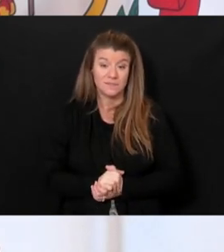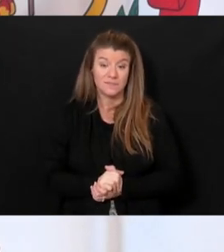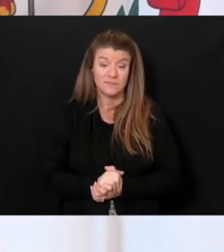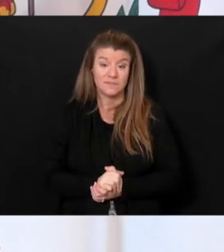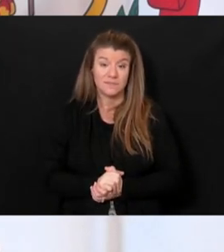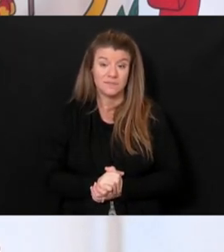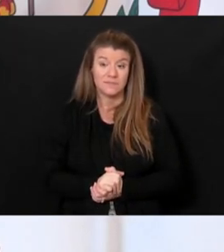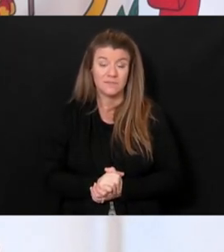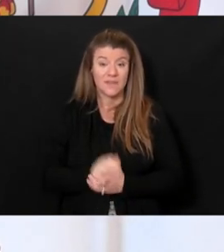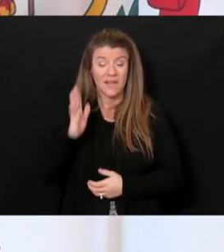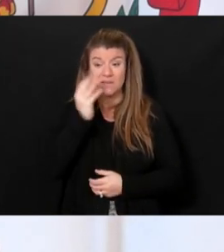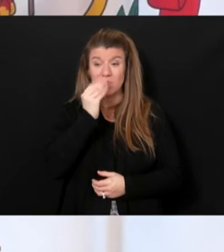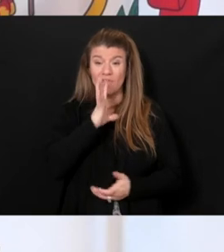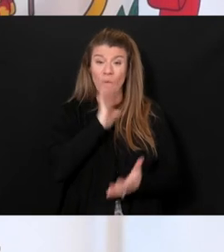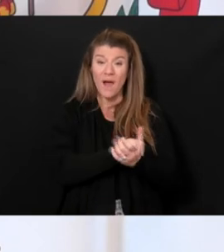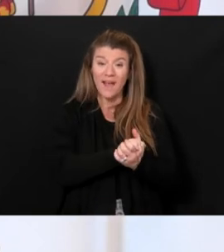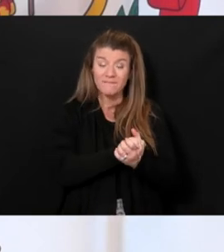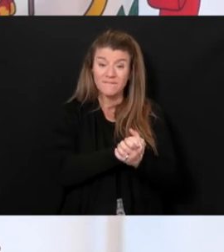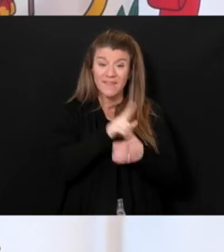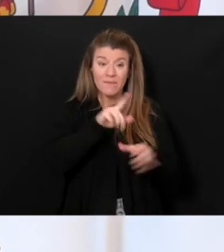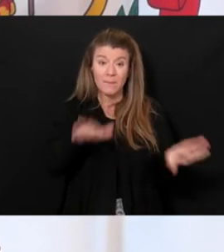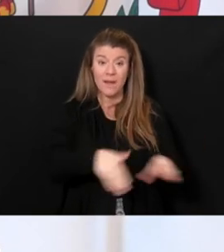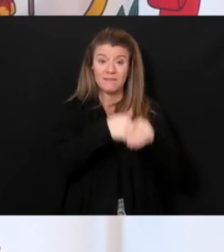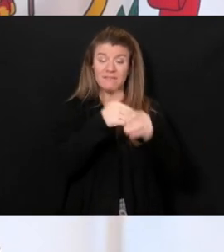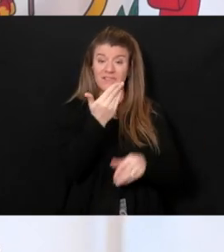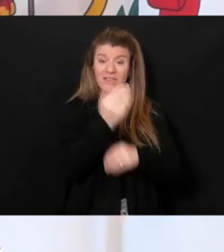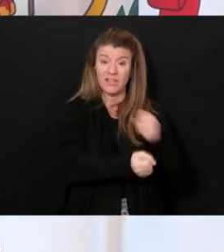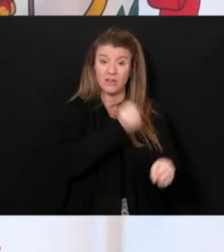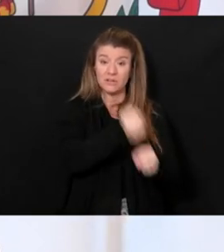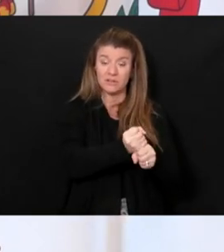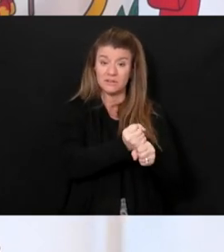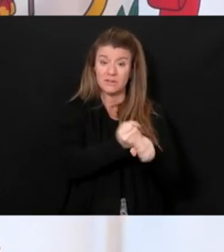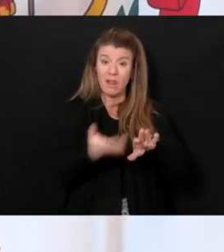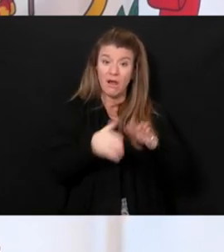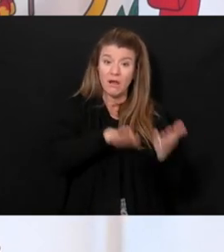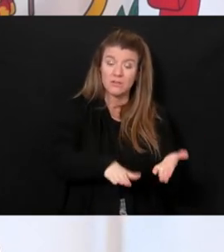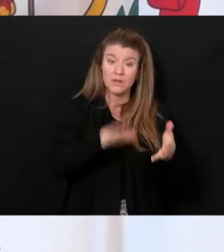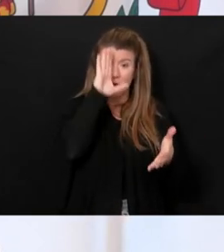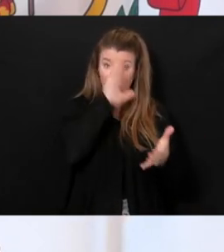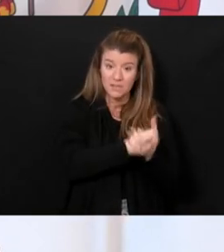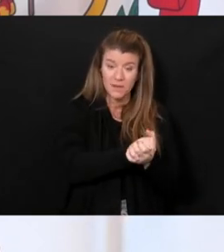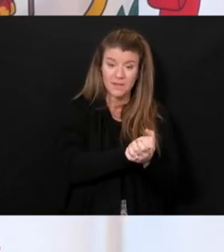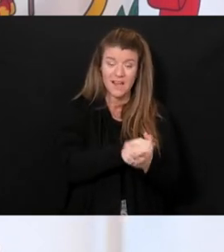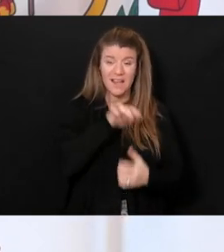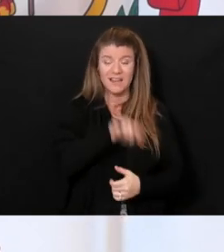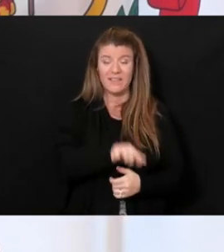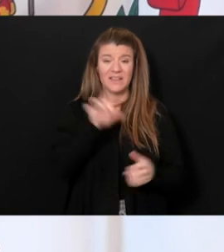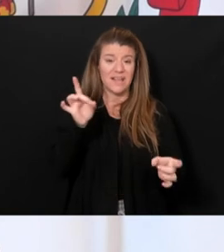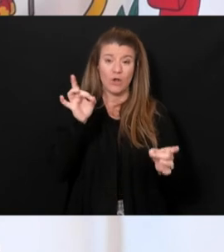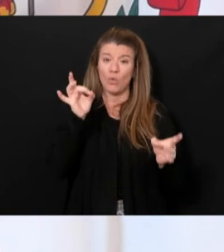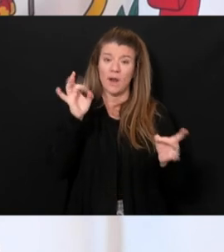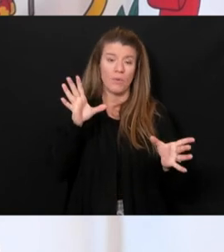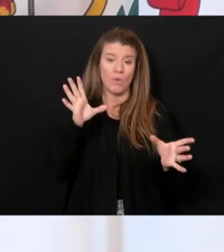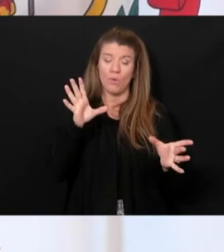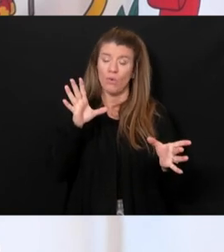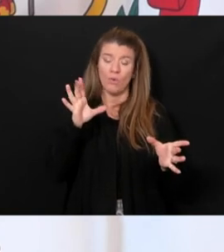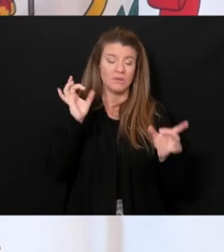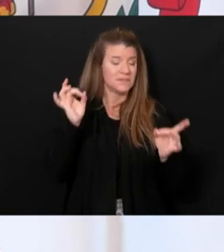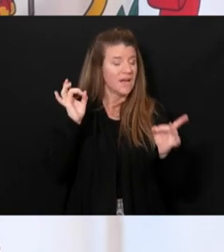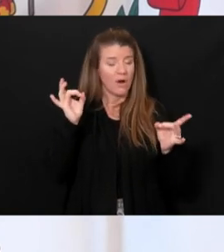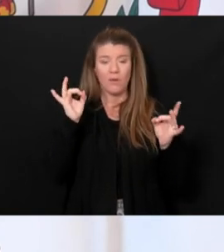And a beautiful wife of 15 years has lost her husband to this incredible, terrible,